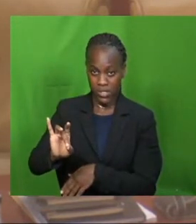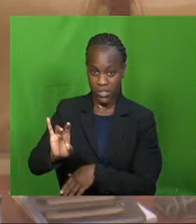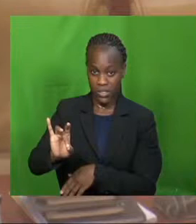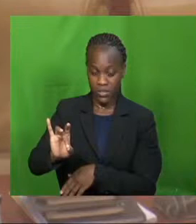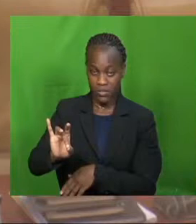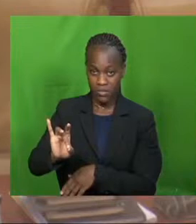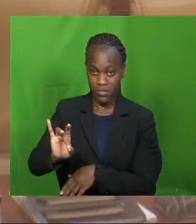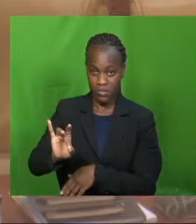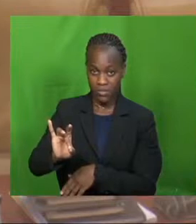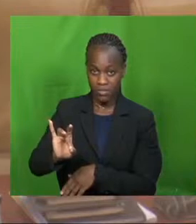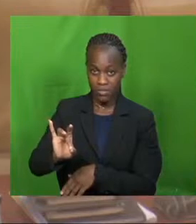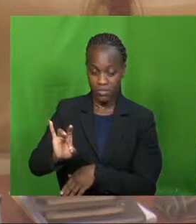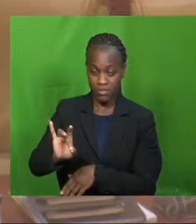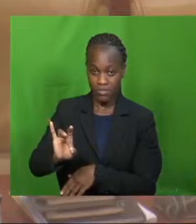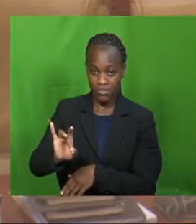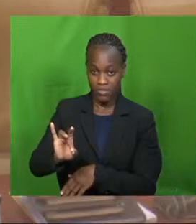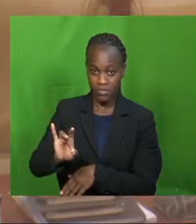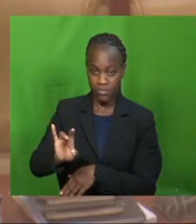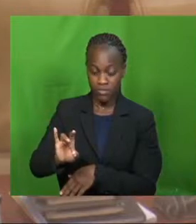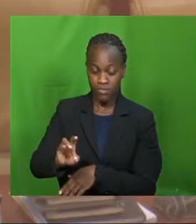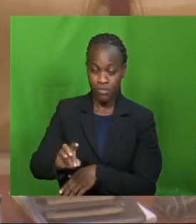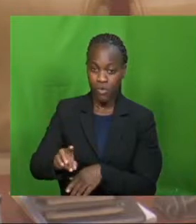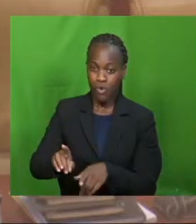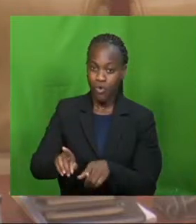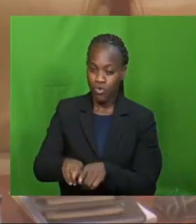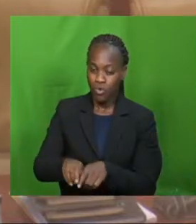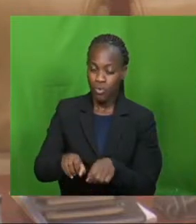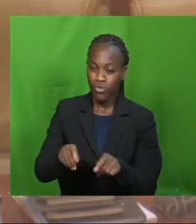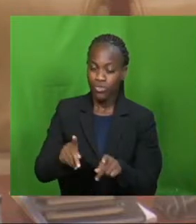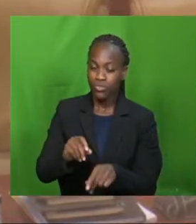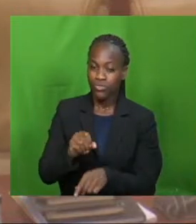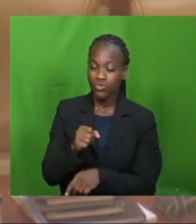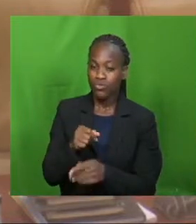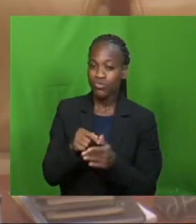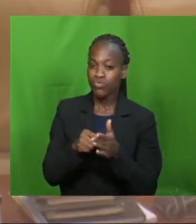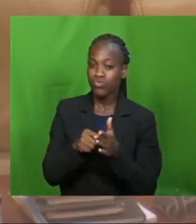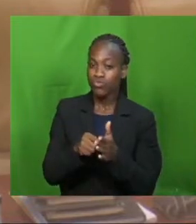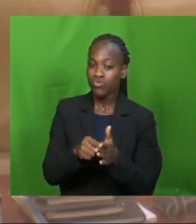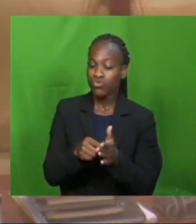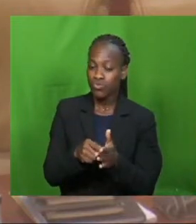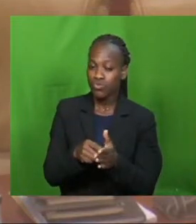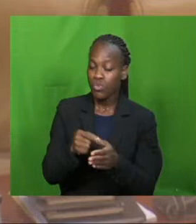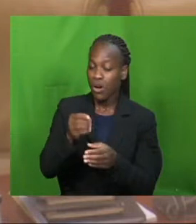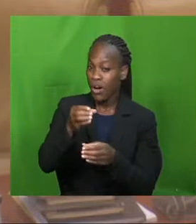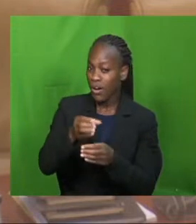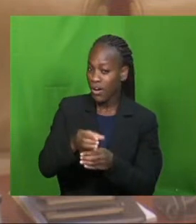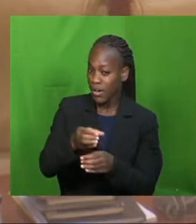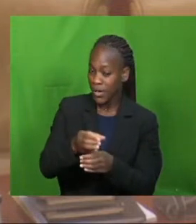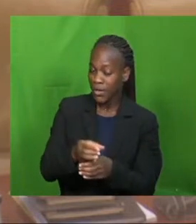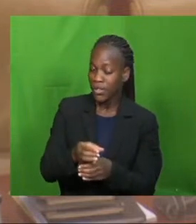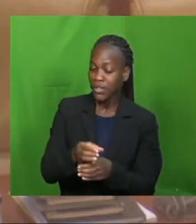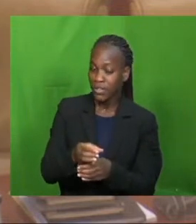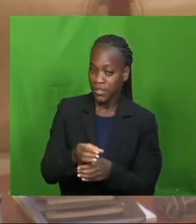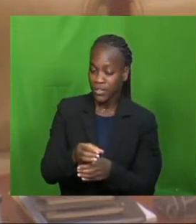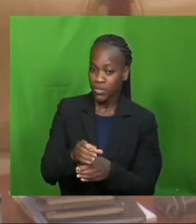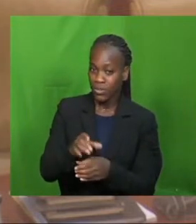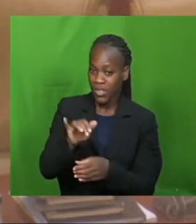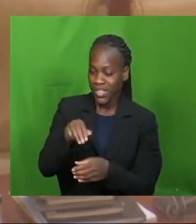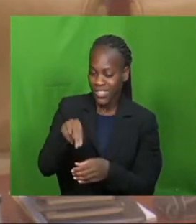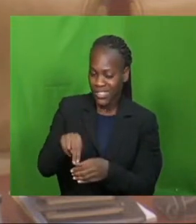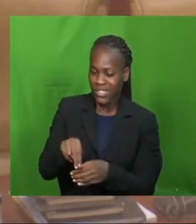he also used the occasion to assure our compatriots, not assured. So if the correction could be